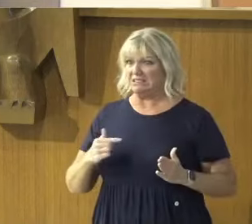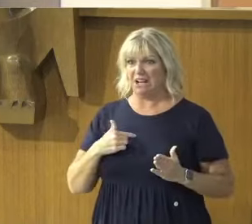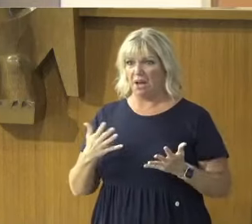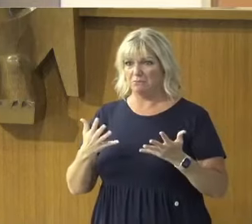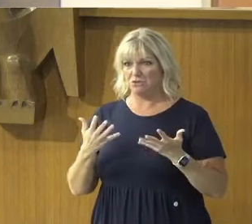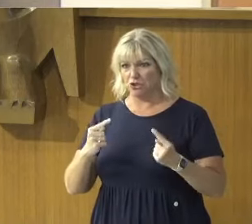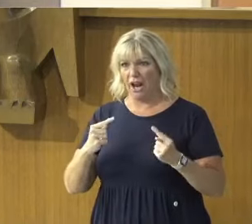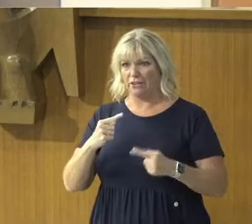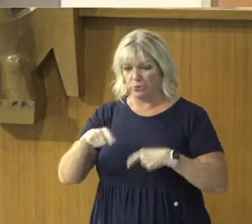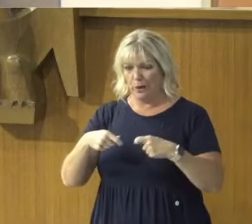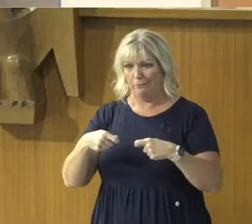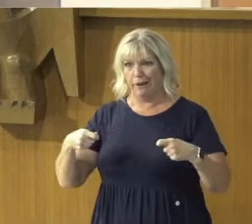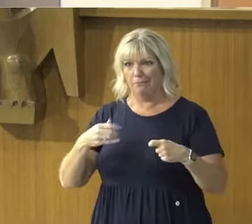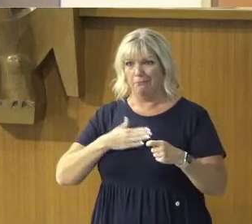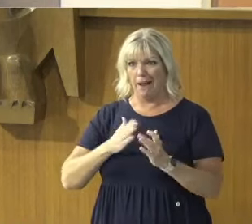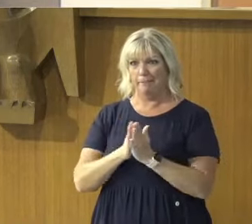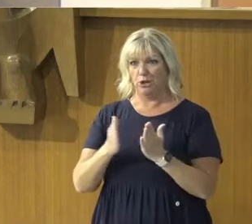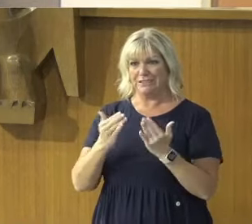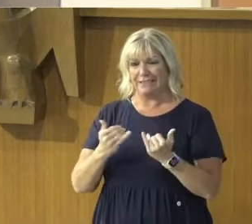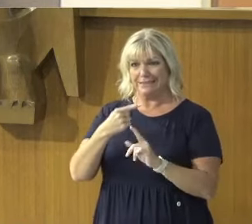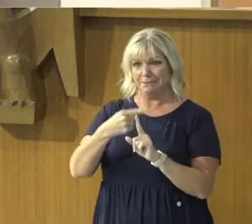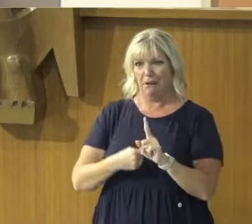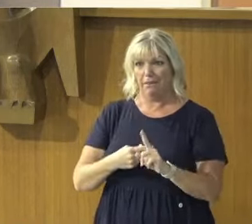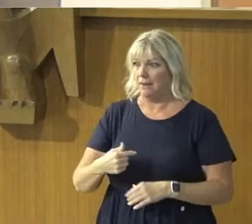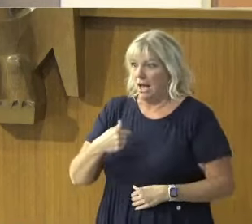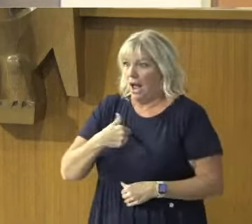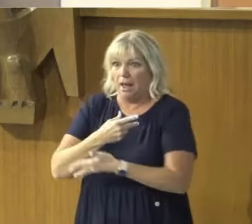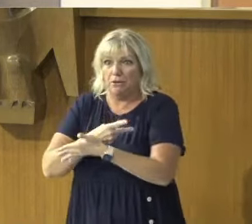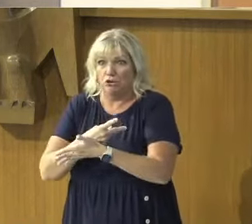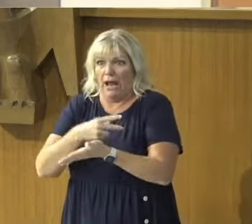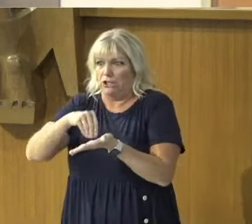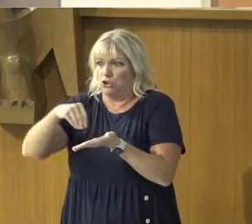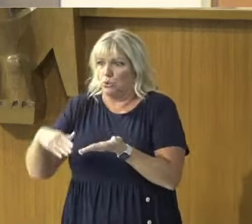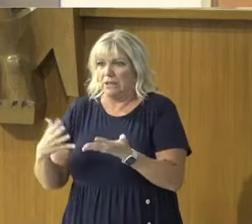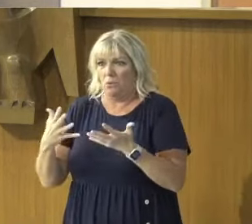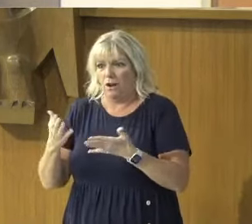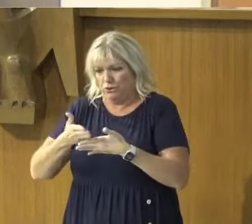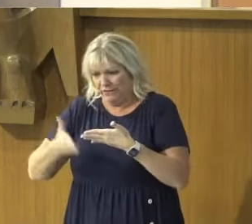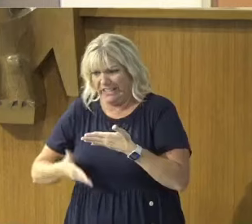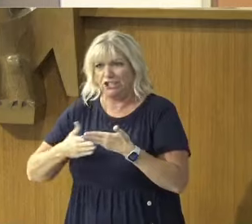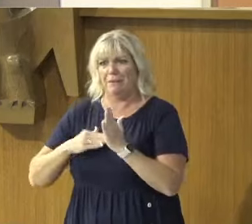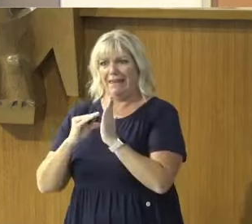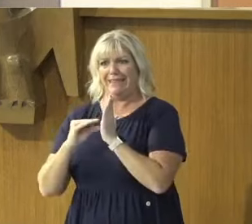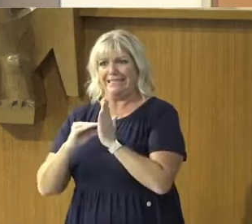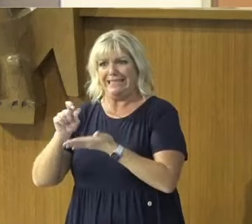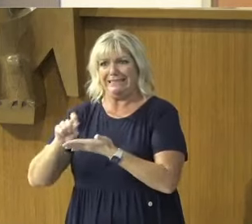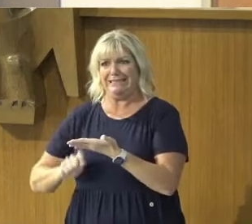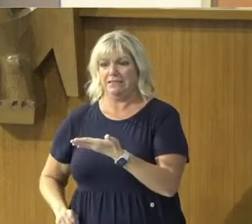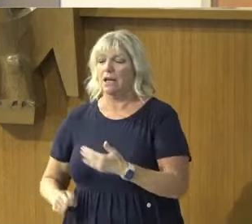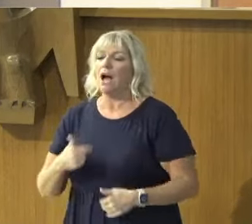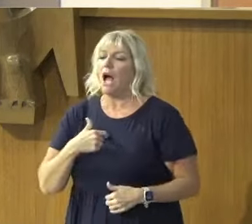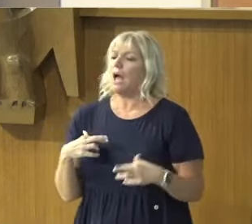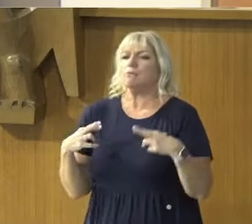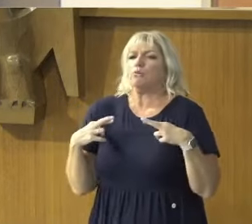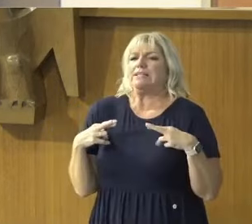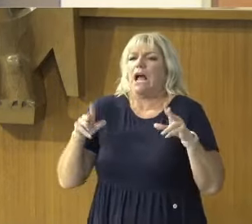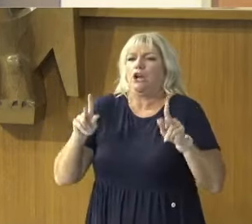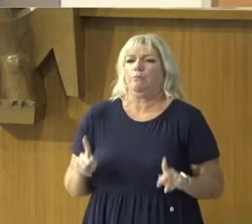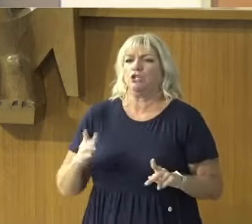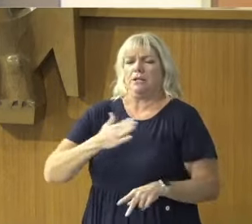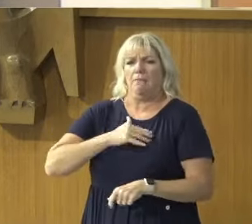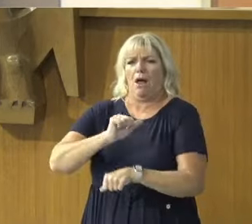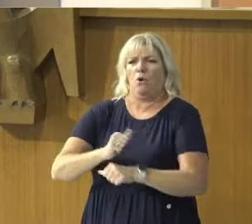You're just a grad student trying to finish your thesis. You're just a retired person whose years of productivity are